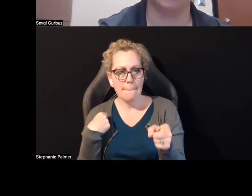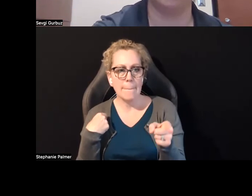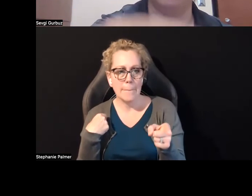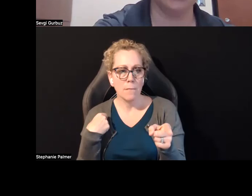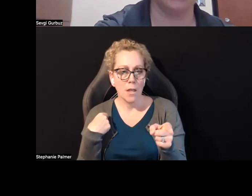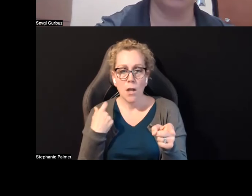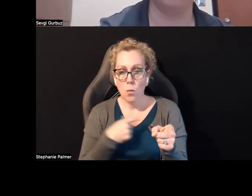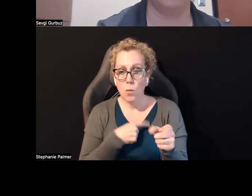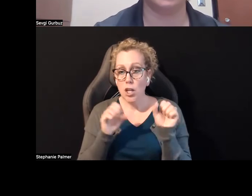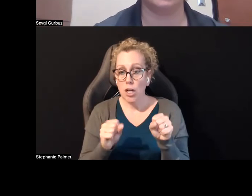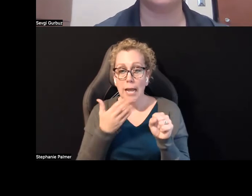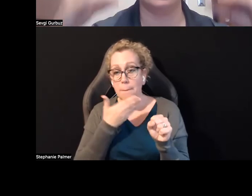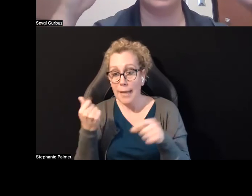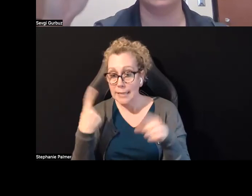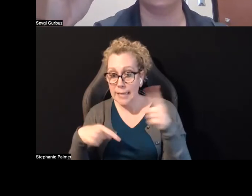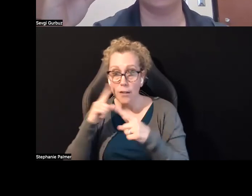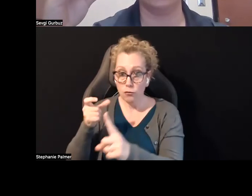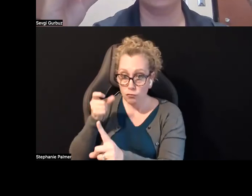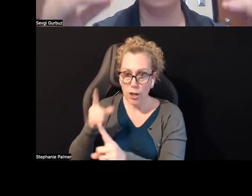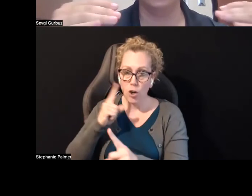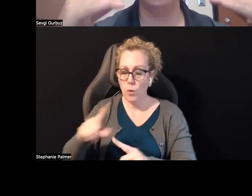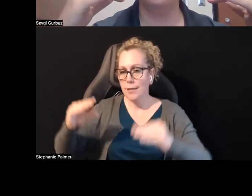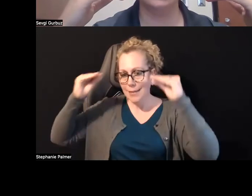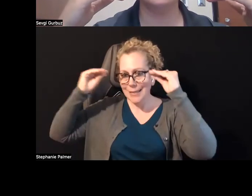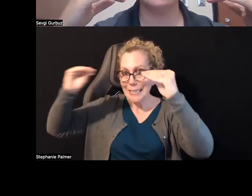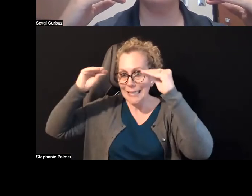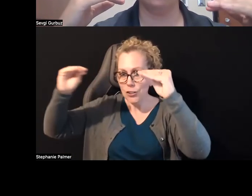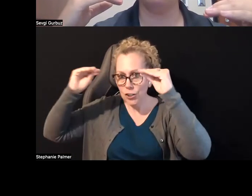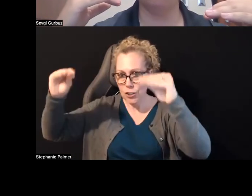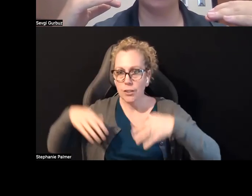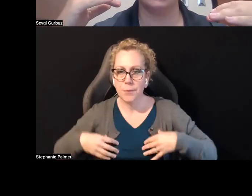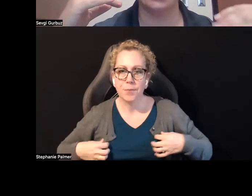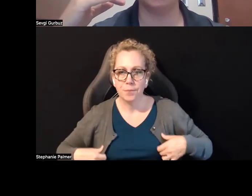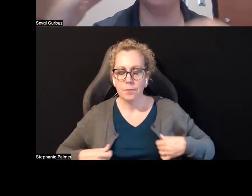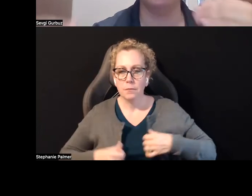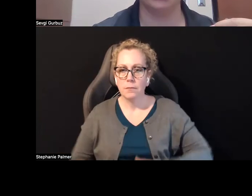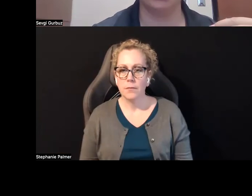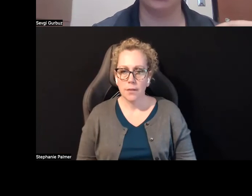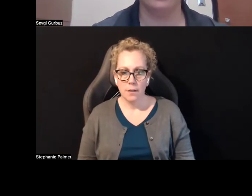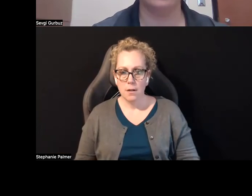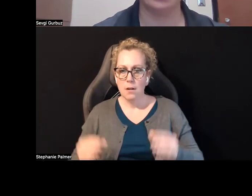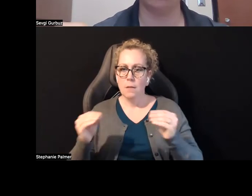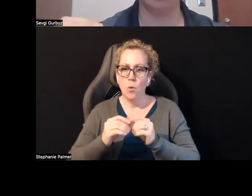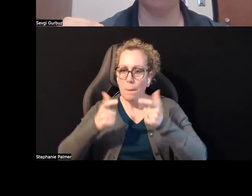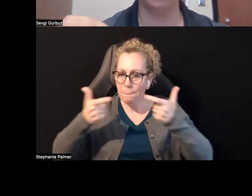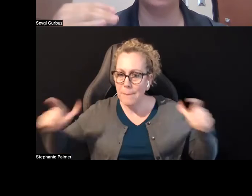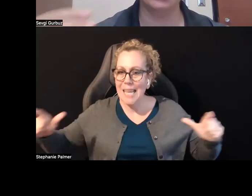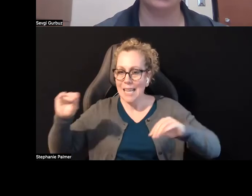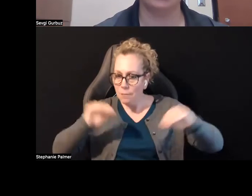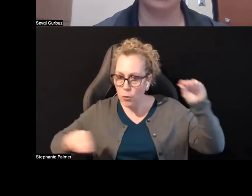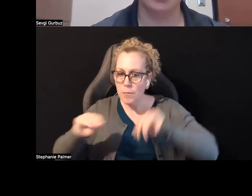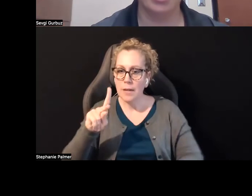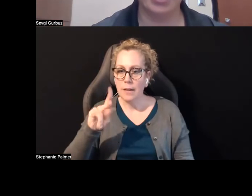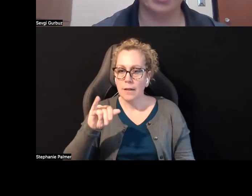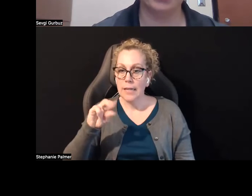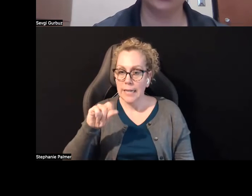to use from this group was things like teach. Things that involve more kinetic movement, that are more